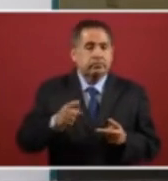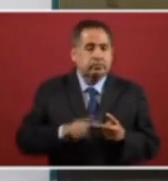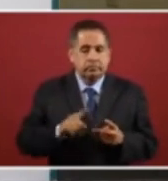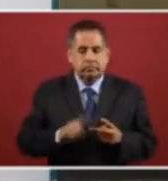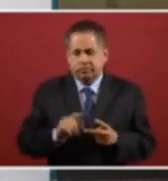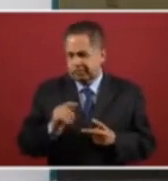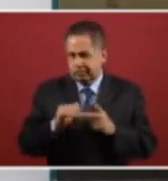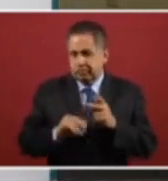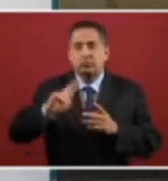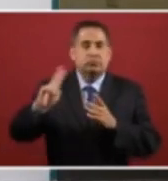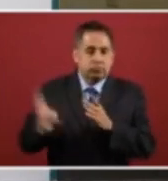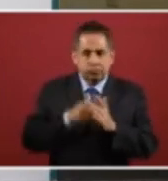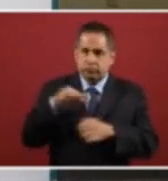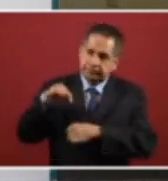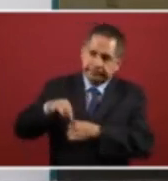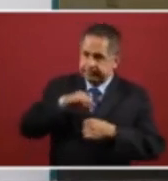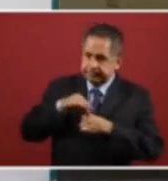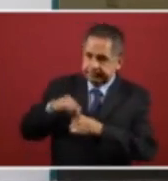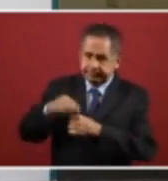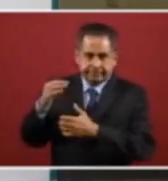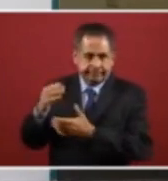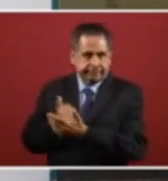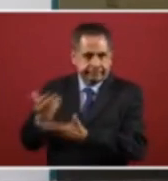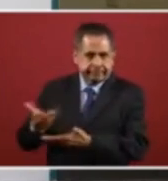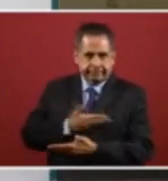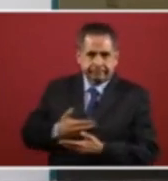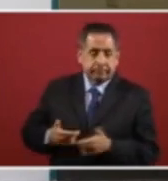later, another lesson.